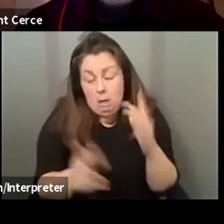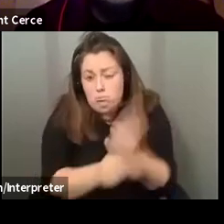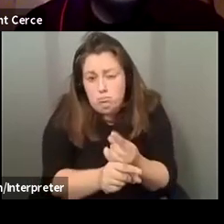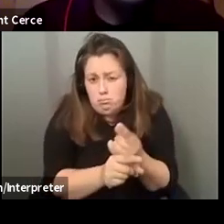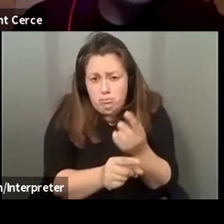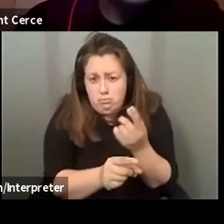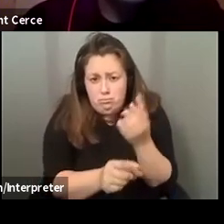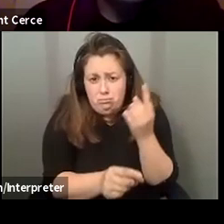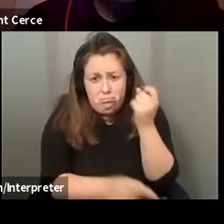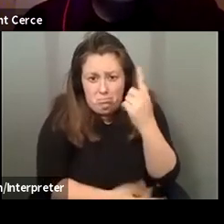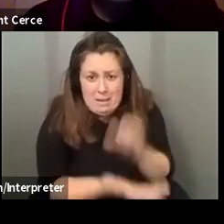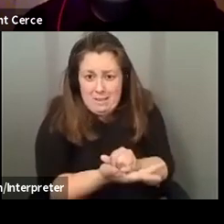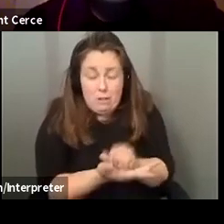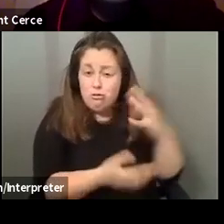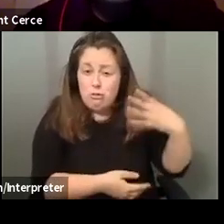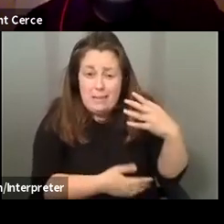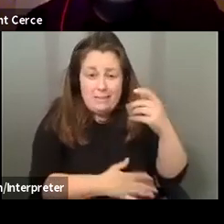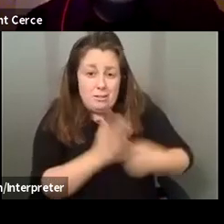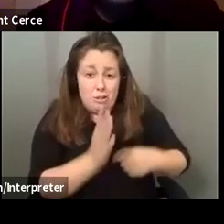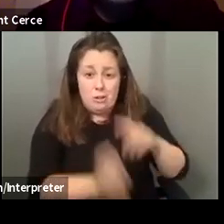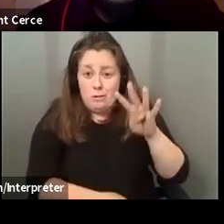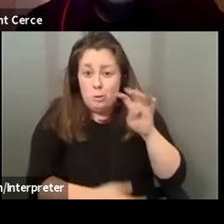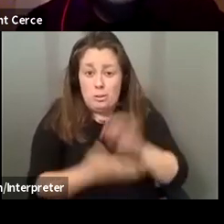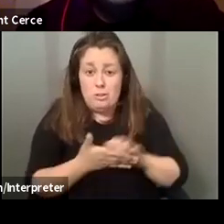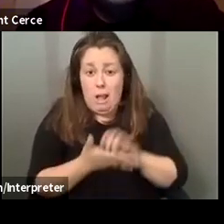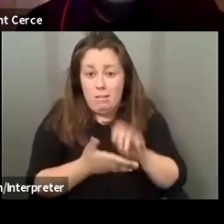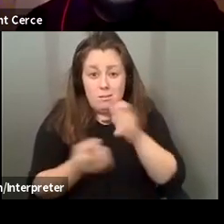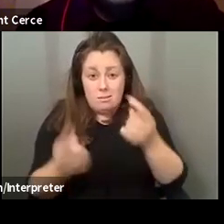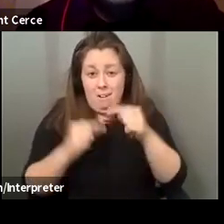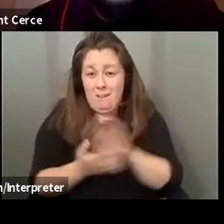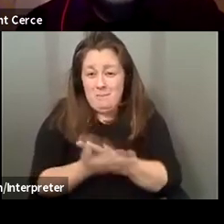mean, it's crazy to charge $400 and, you know, the student isn't in school all the time.